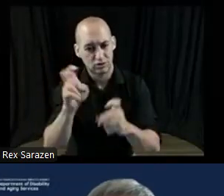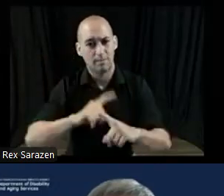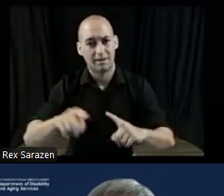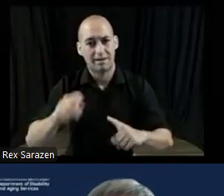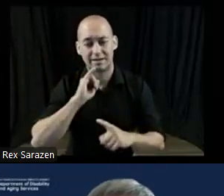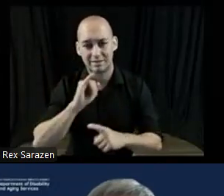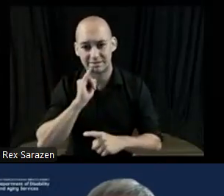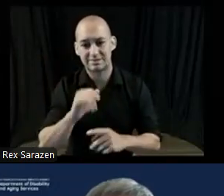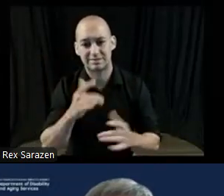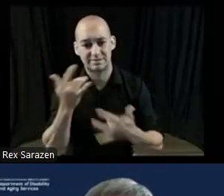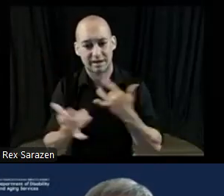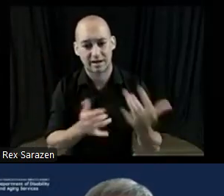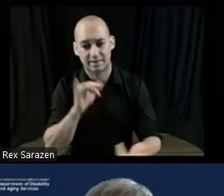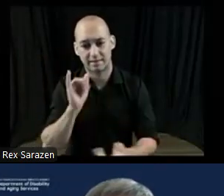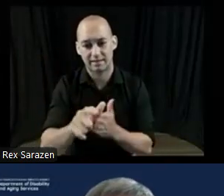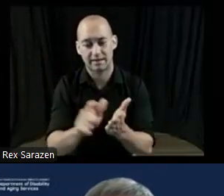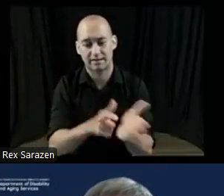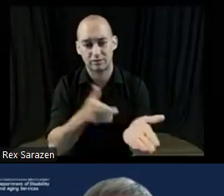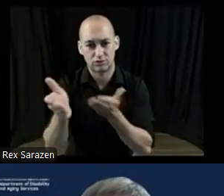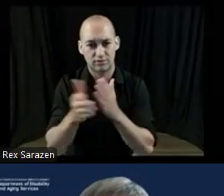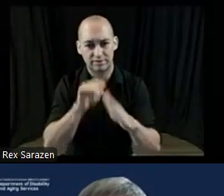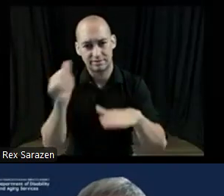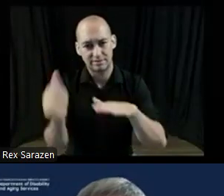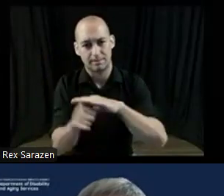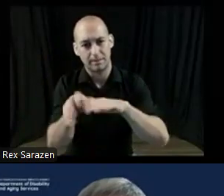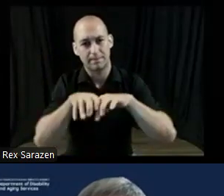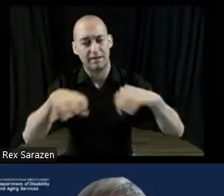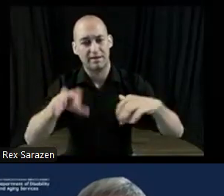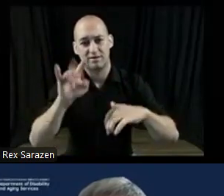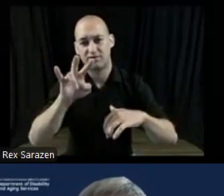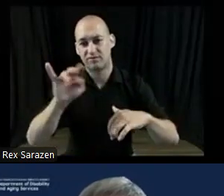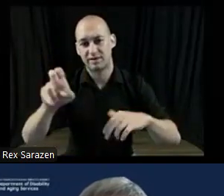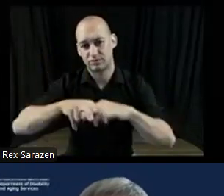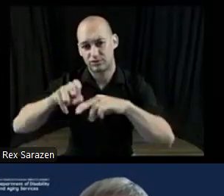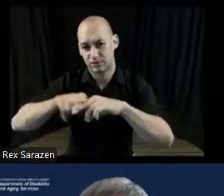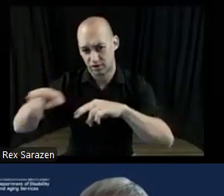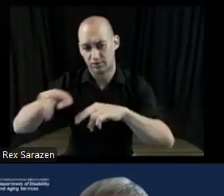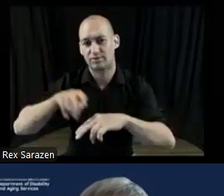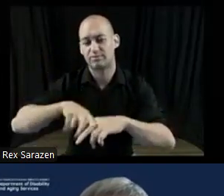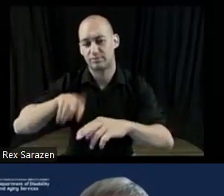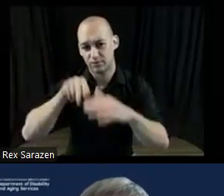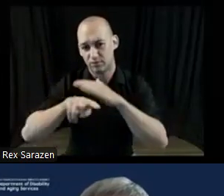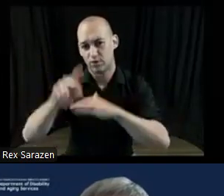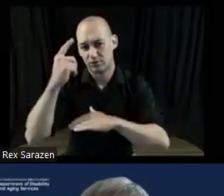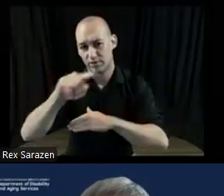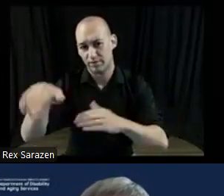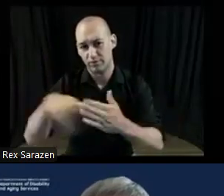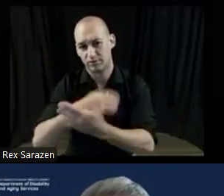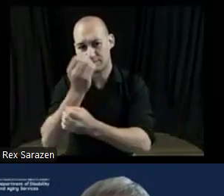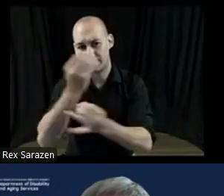Services Subcommittee that Vivian is chairing is looking into that, and look forward to further updates on that.